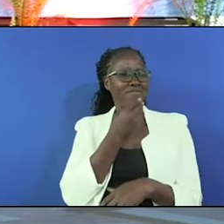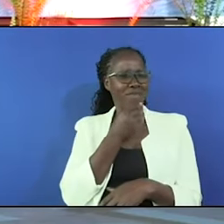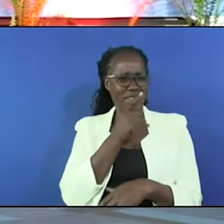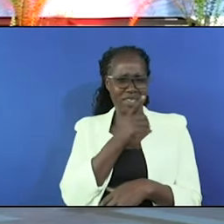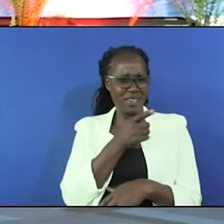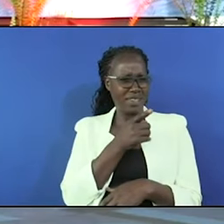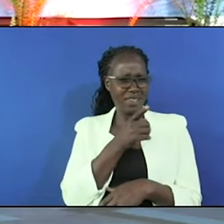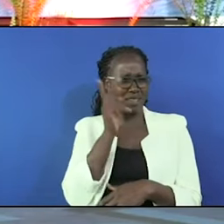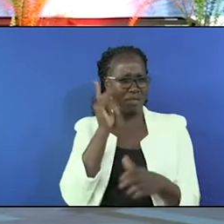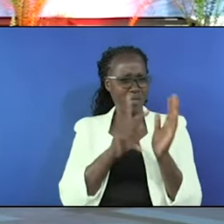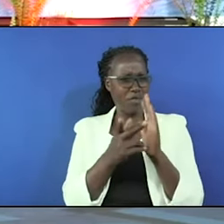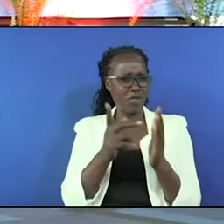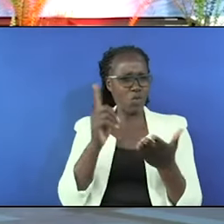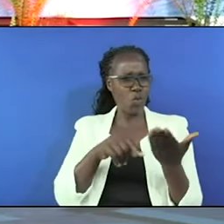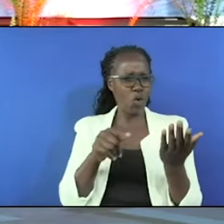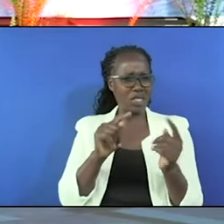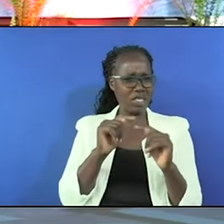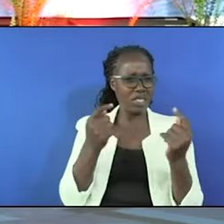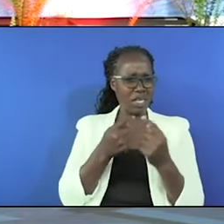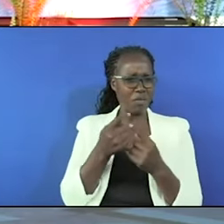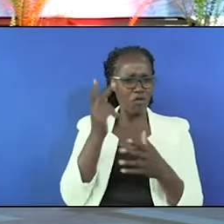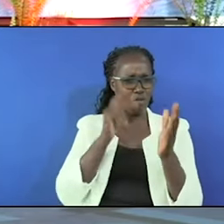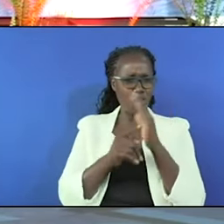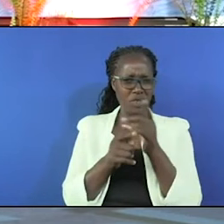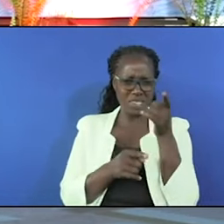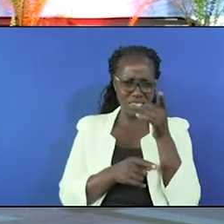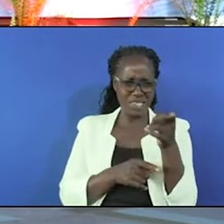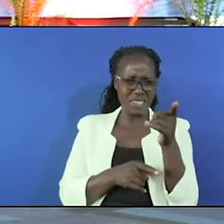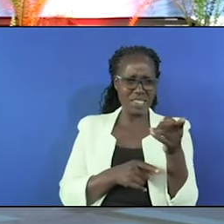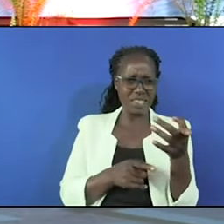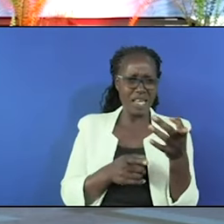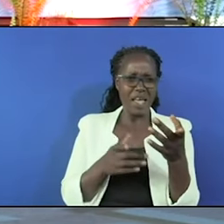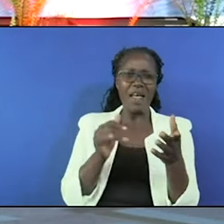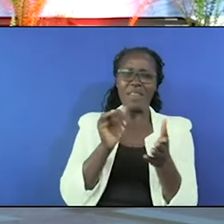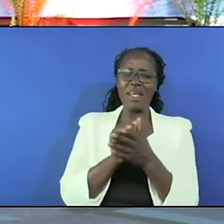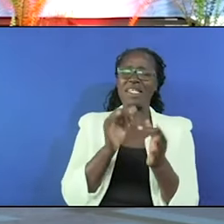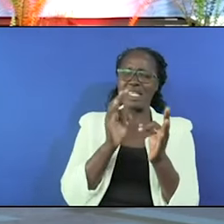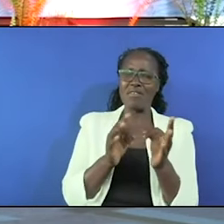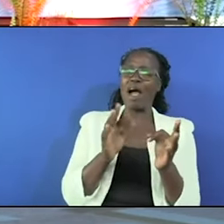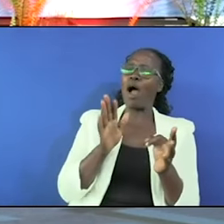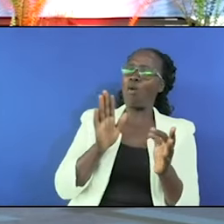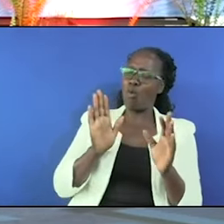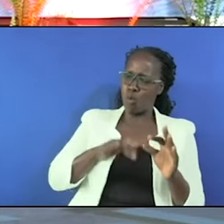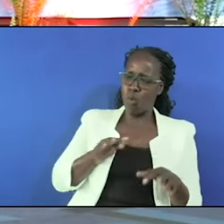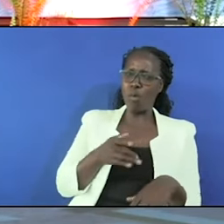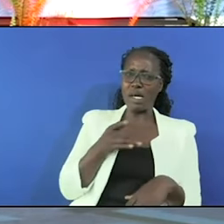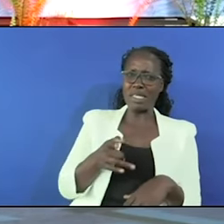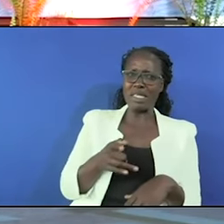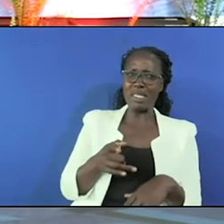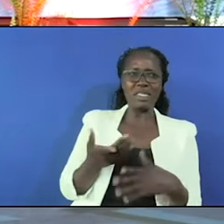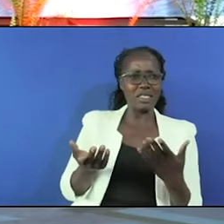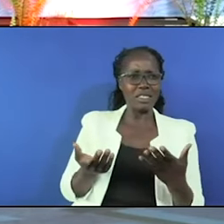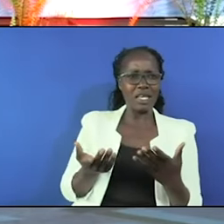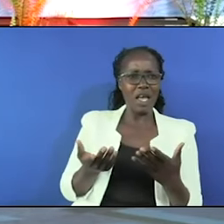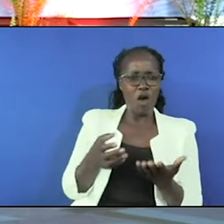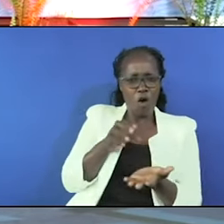is a prophet. What manner of prophet is he that he will allow a woman of such a